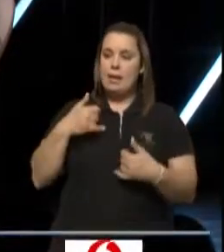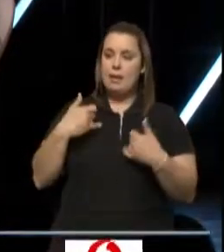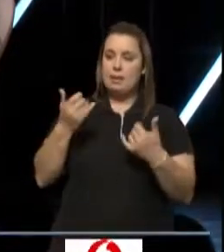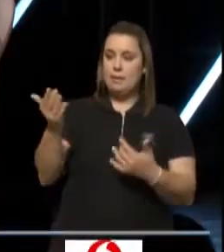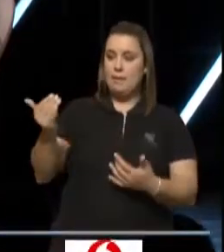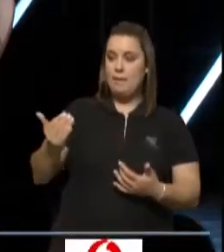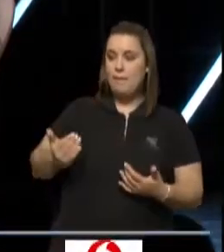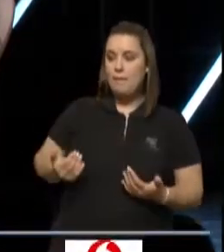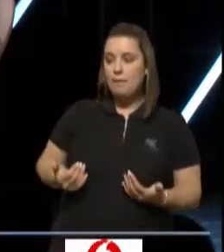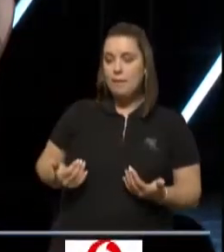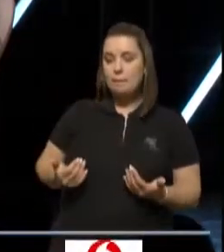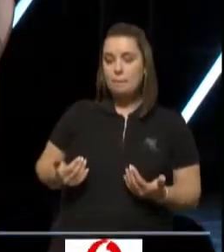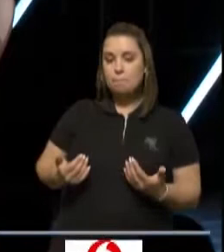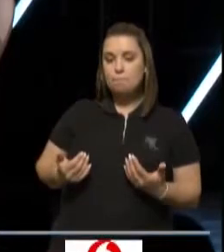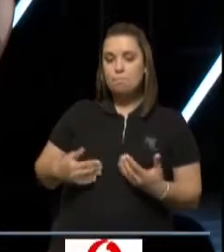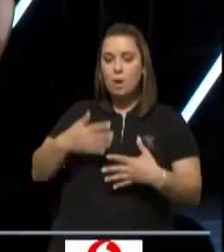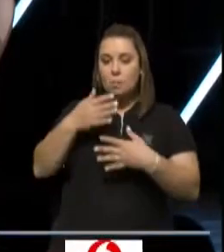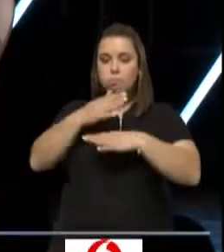those who